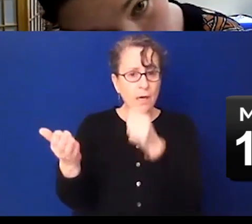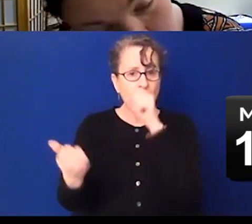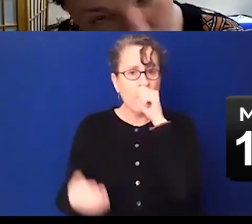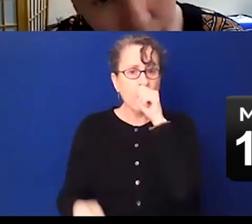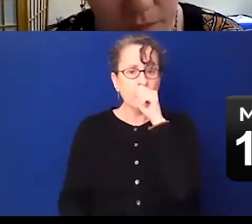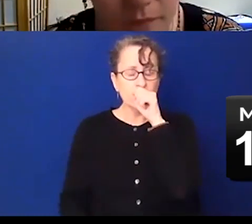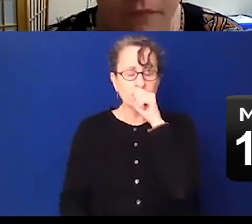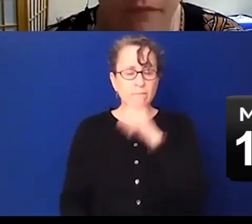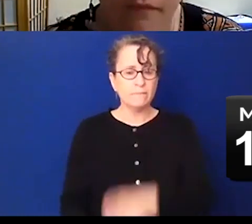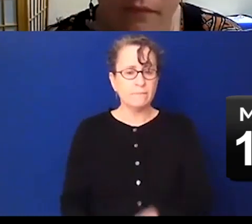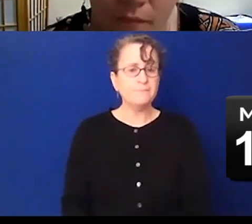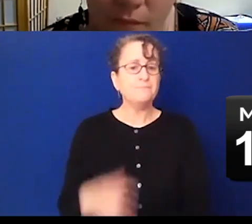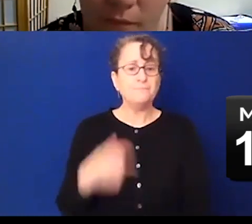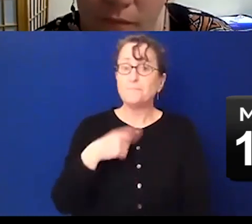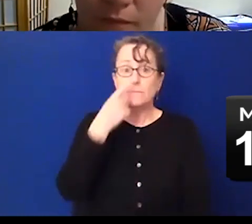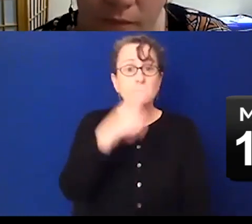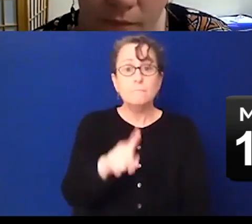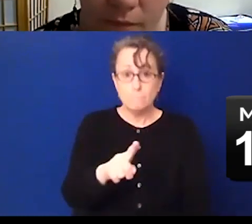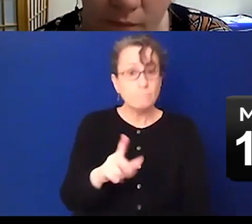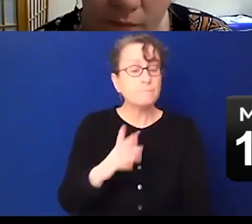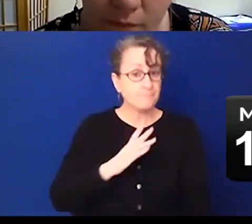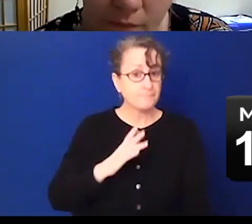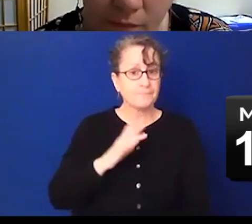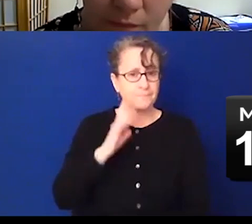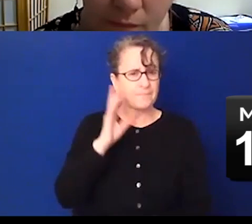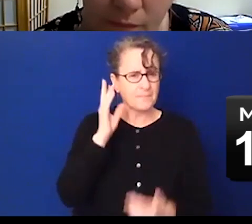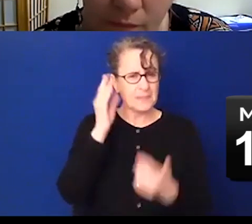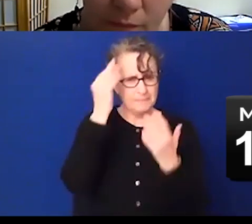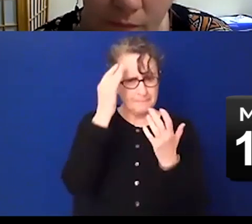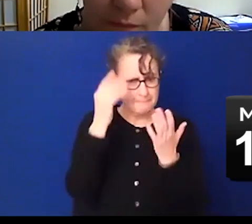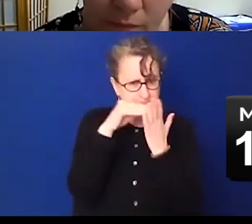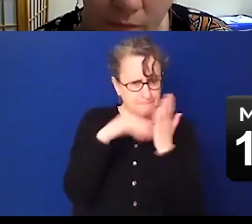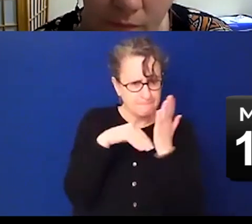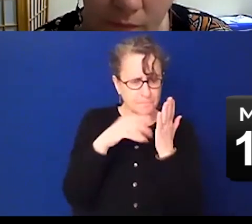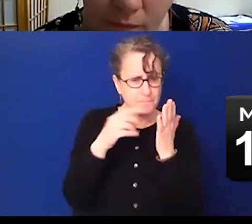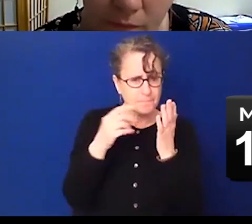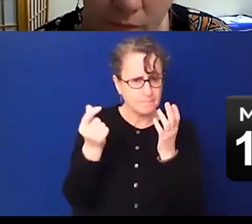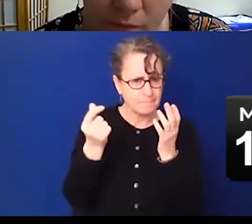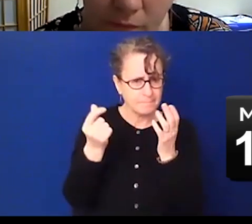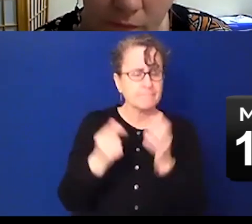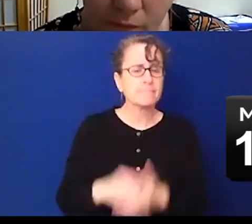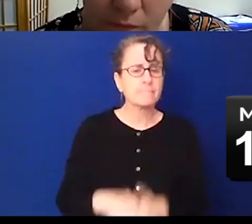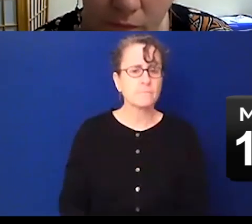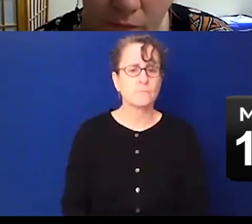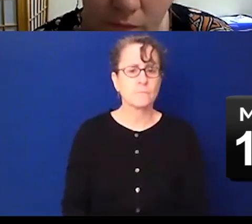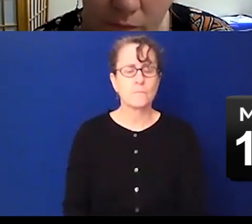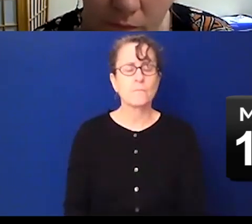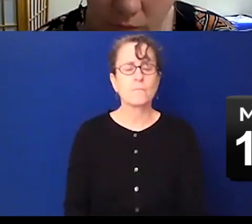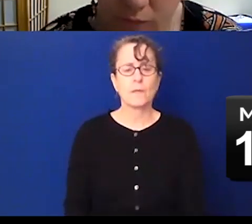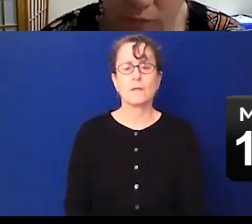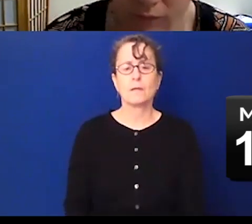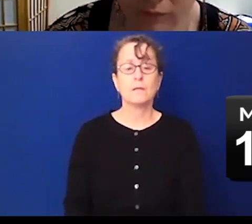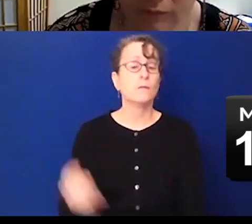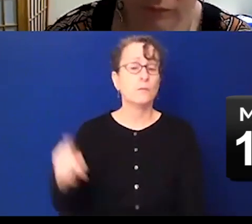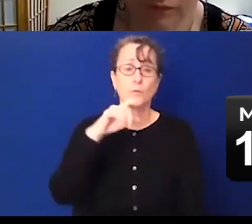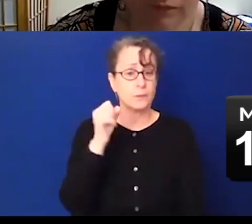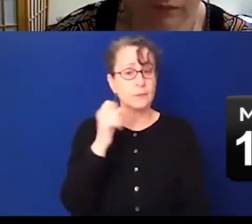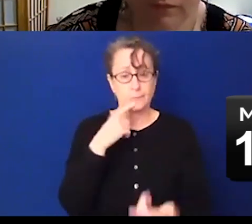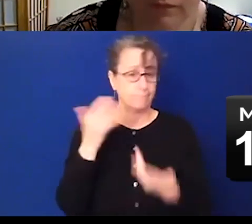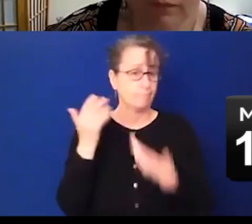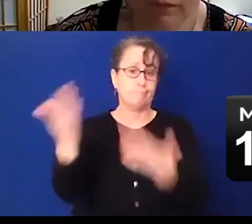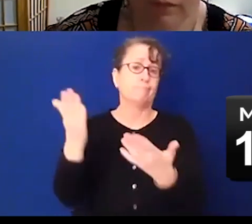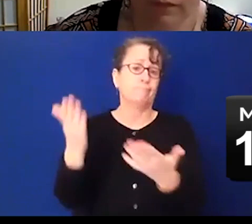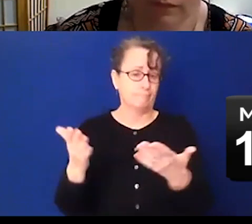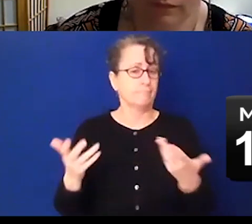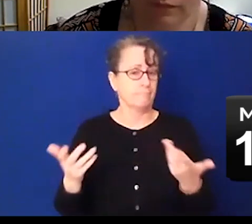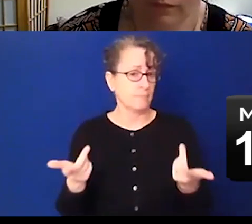to offer them. I'll need a minute to just compose that into a much more efficient thought, but I'd be happy to offer them in a way that you could say so moved to when we get there.